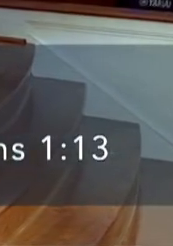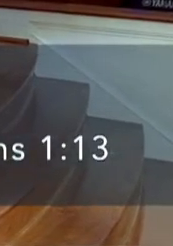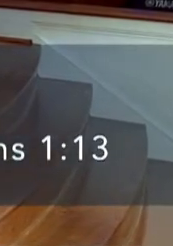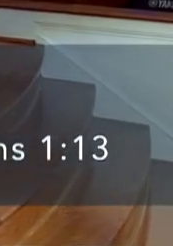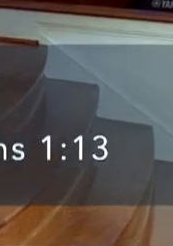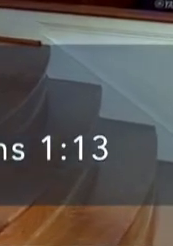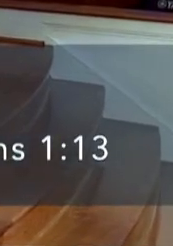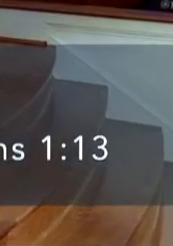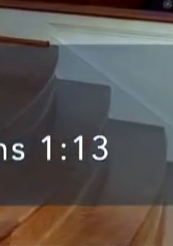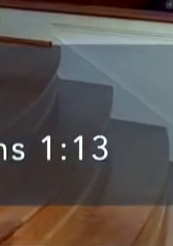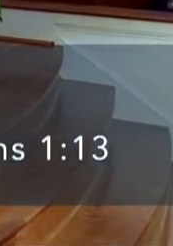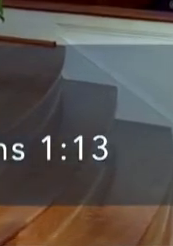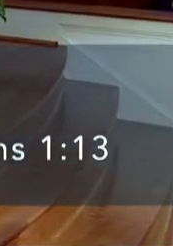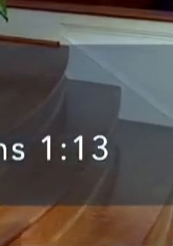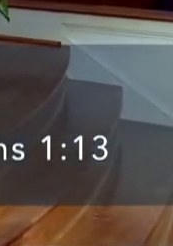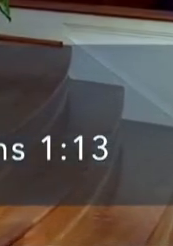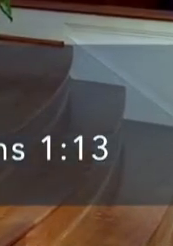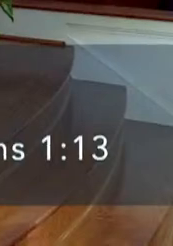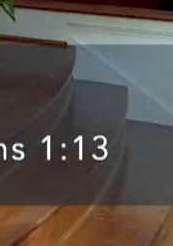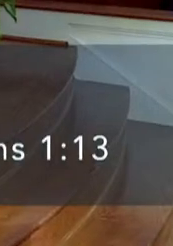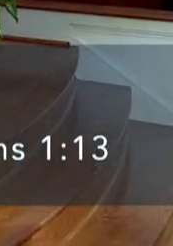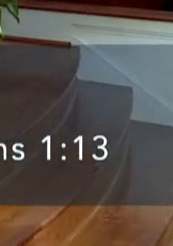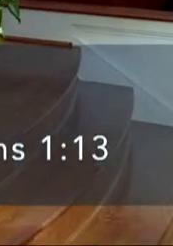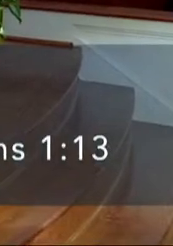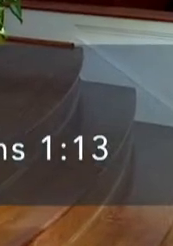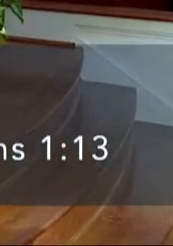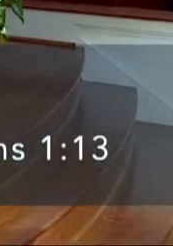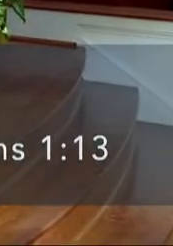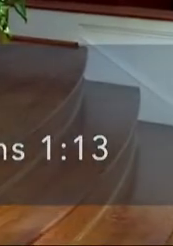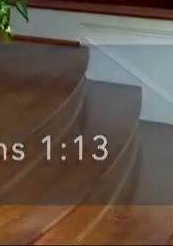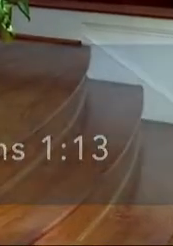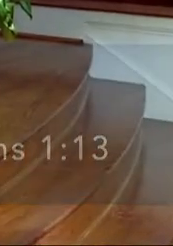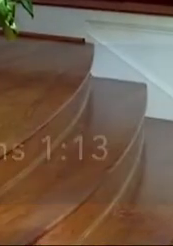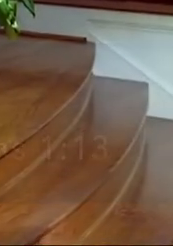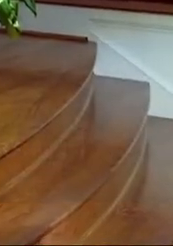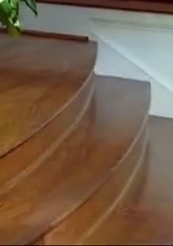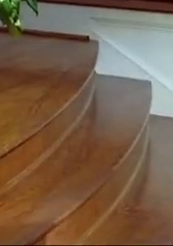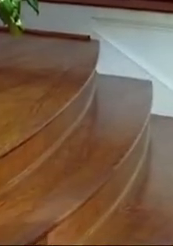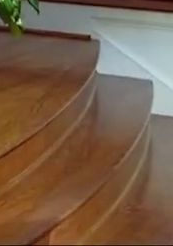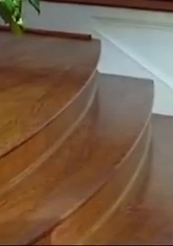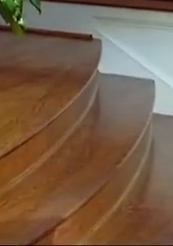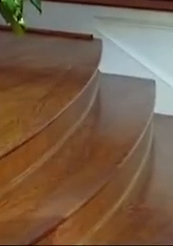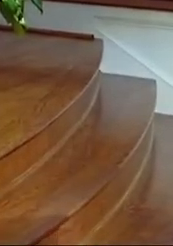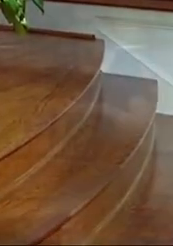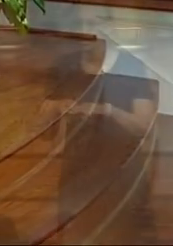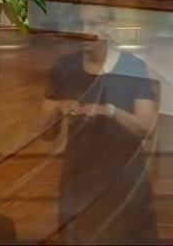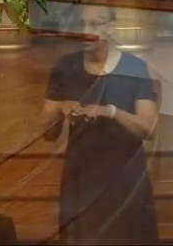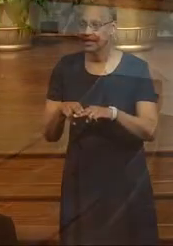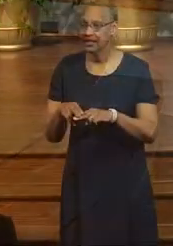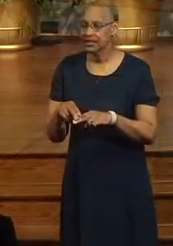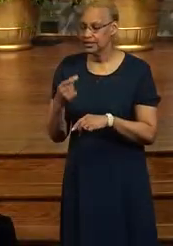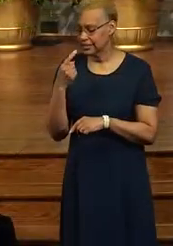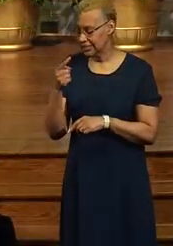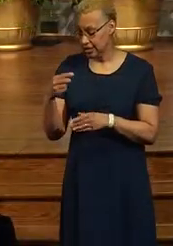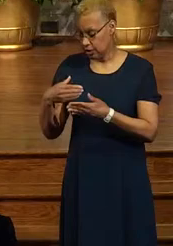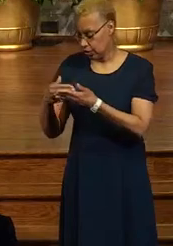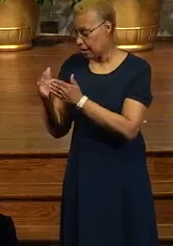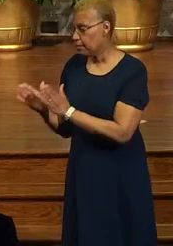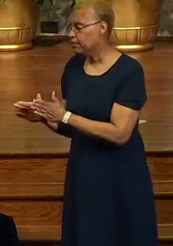Damaged goods. If you can before you be seated, I just turn to your neighbor and say,